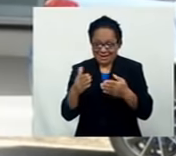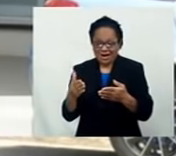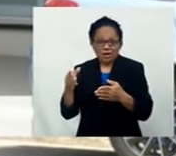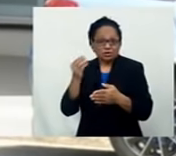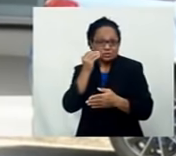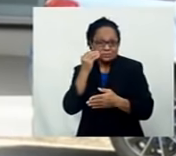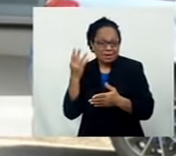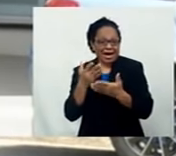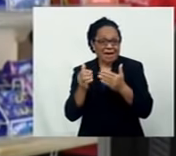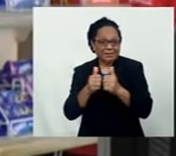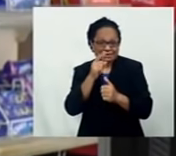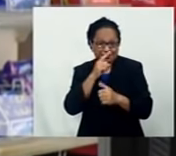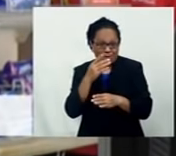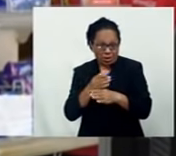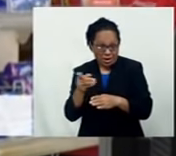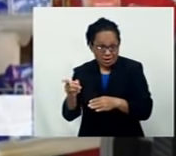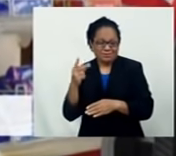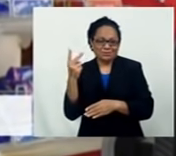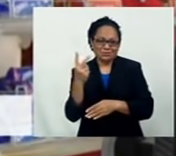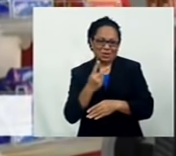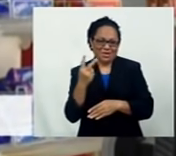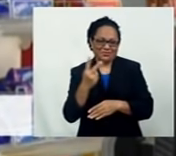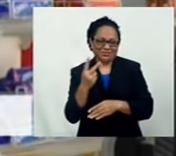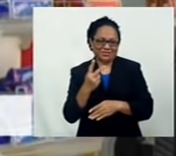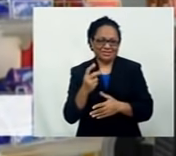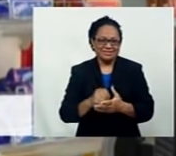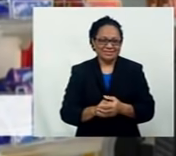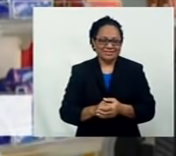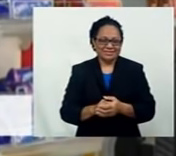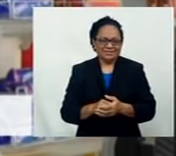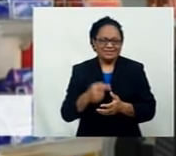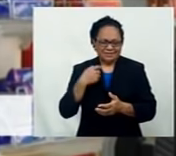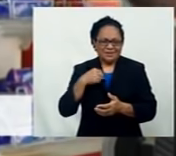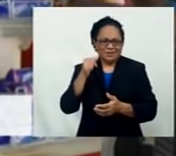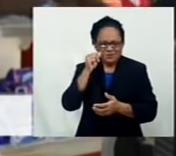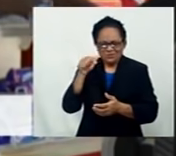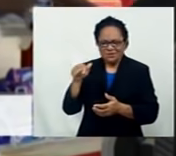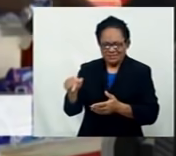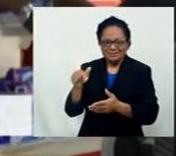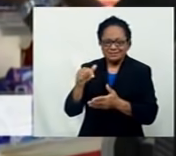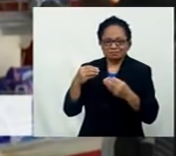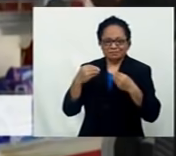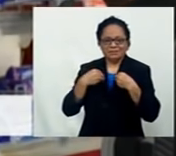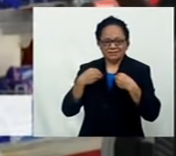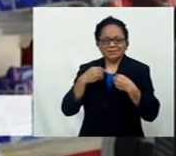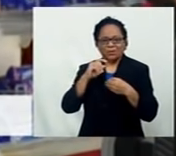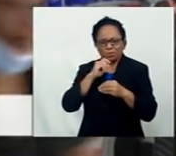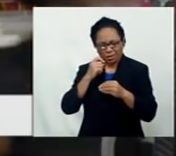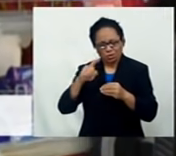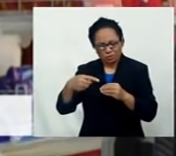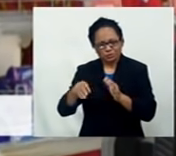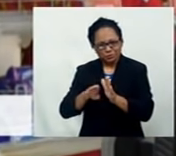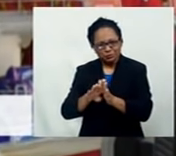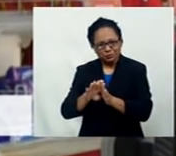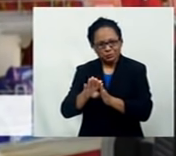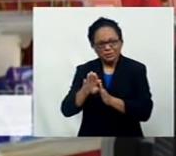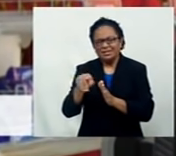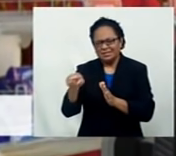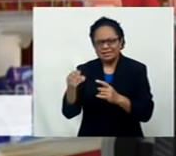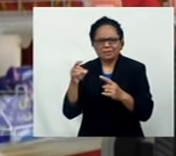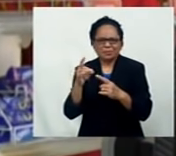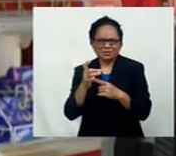employed 12 people. This is the only business which will survive along the period, as it is also one of the essential business,